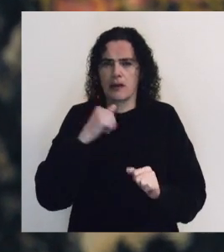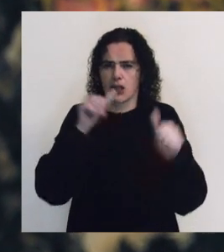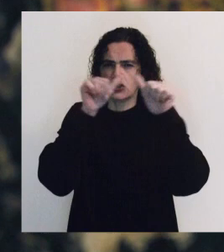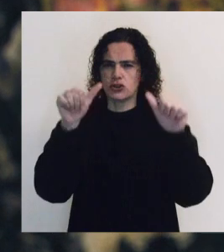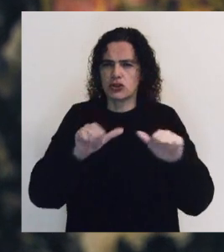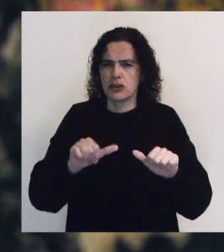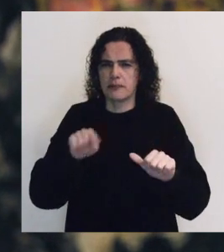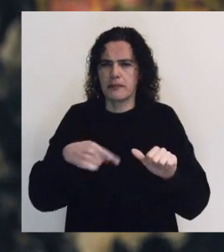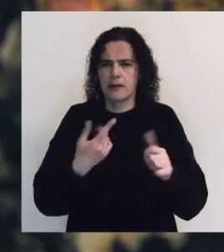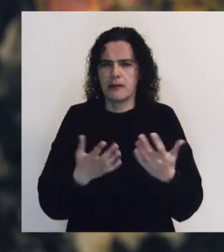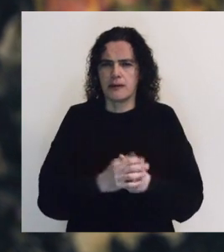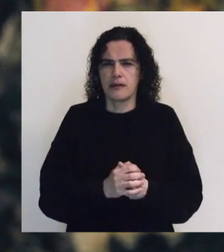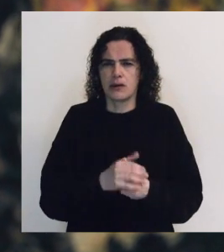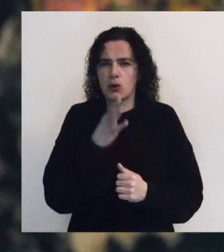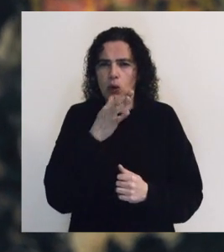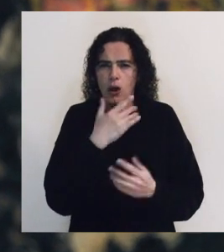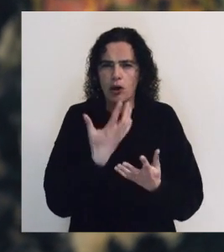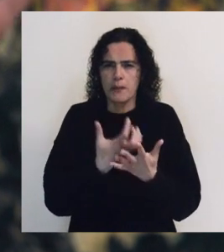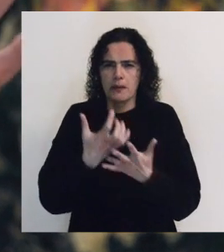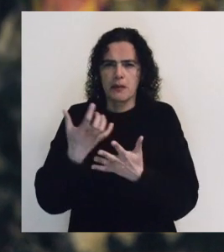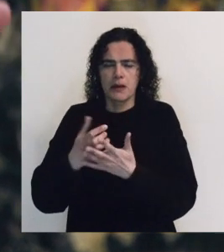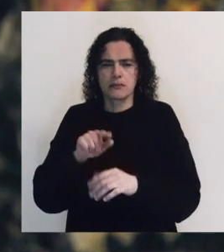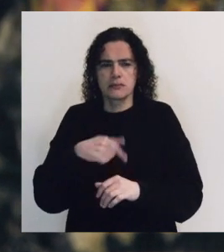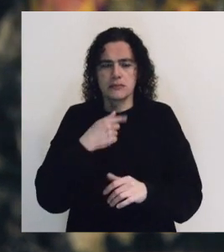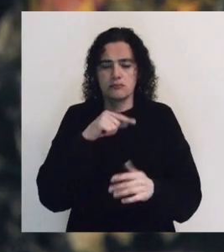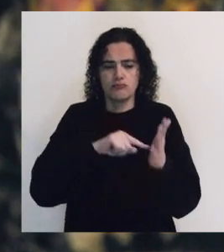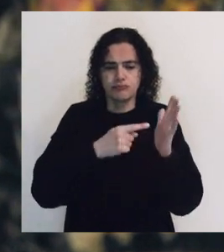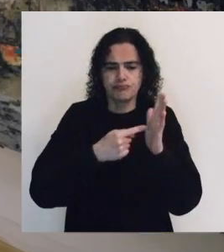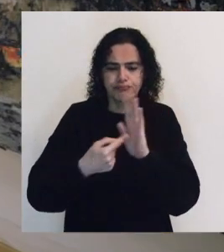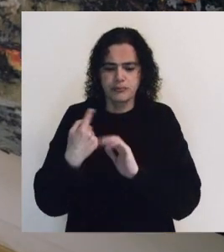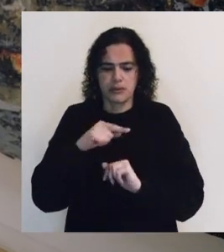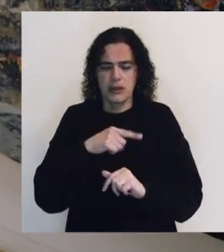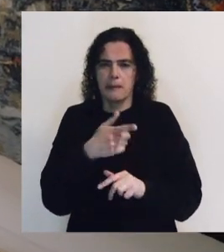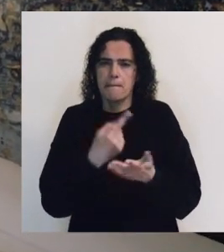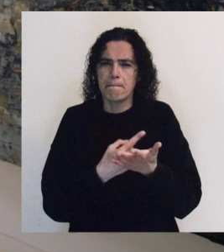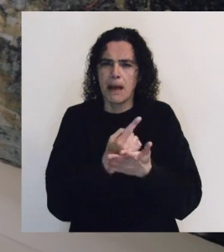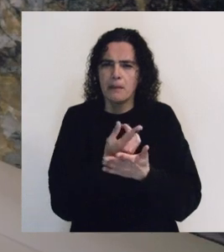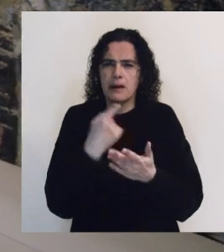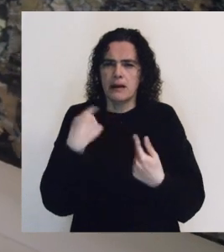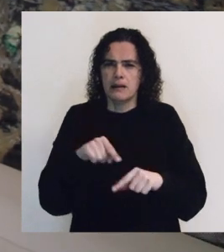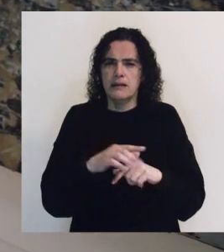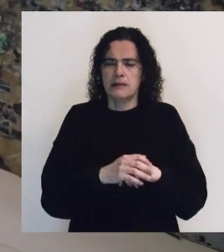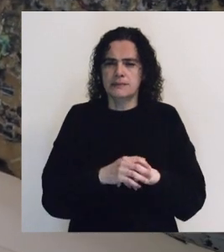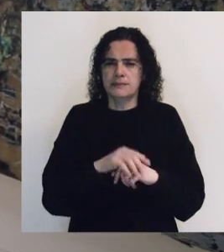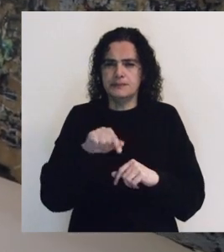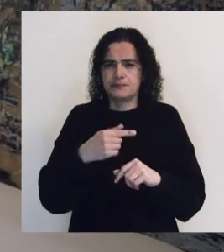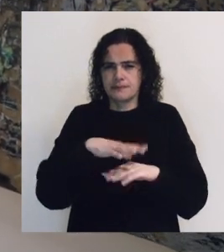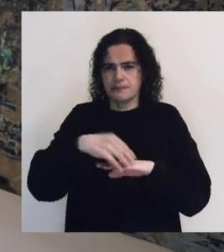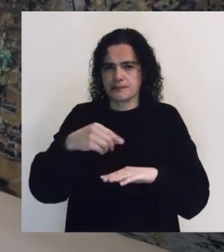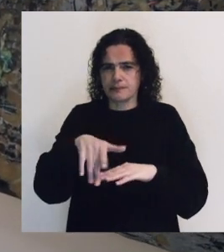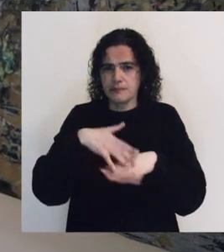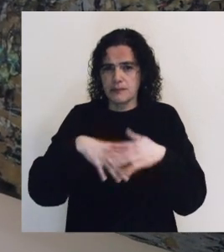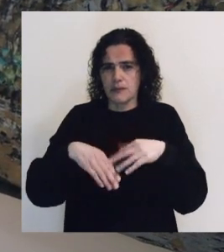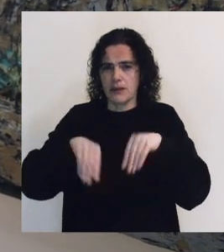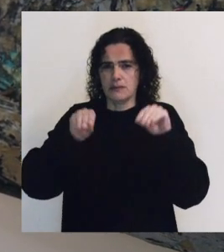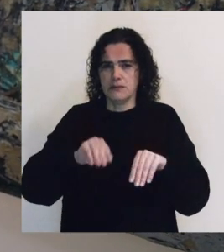a system of colorful dots. So he took this map, and as he will do later with